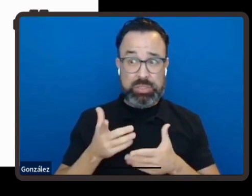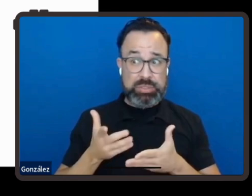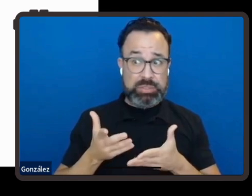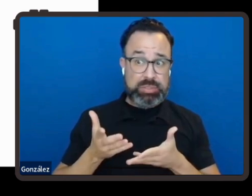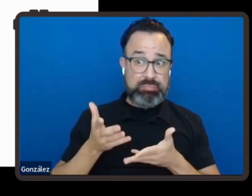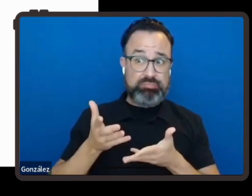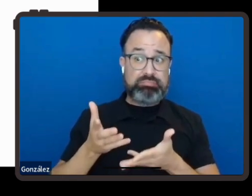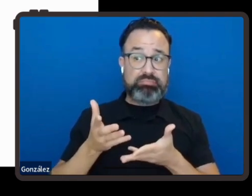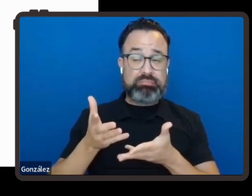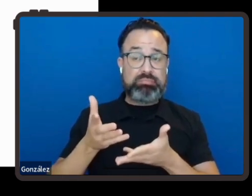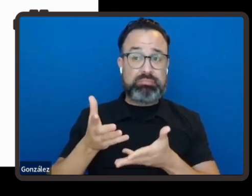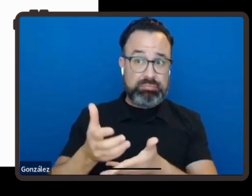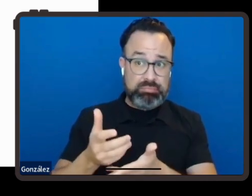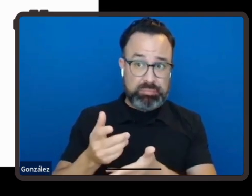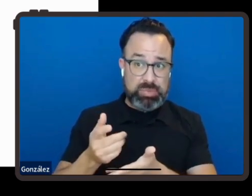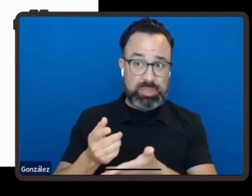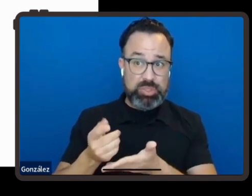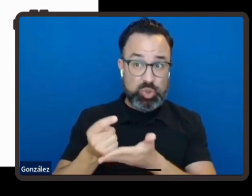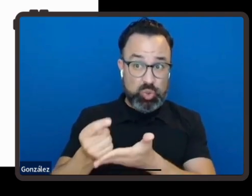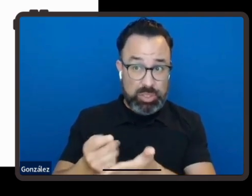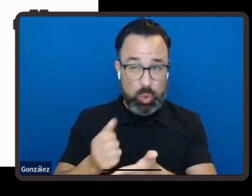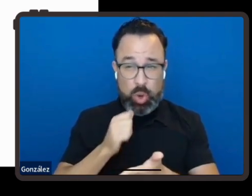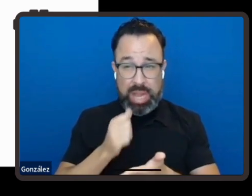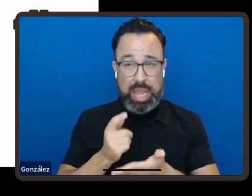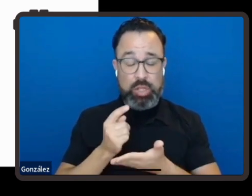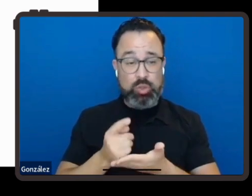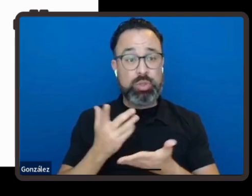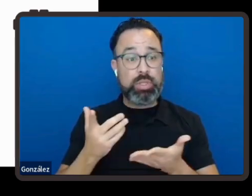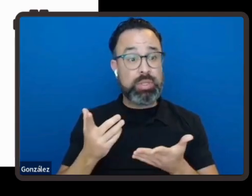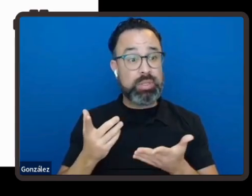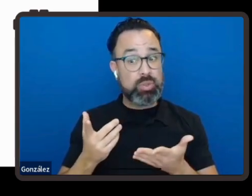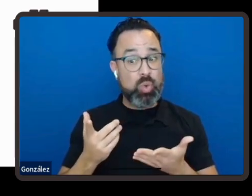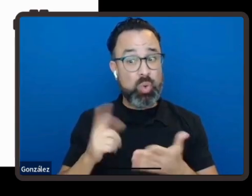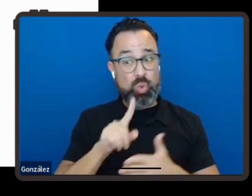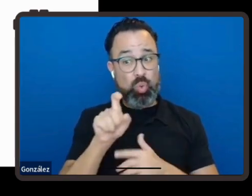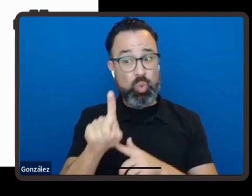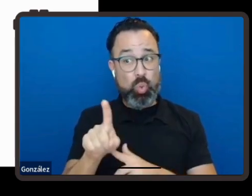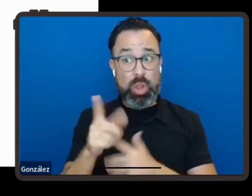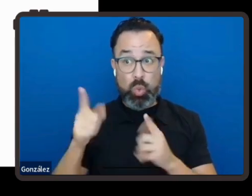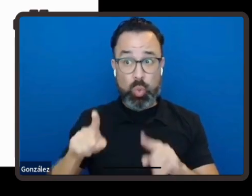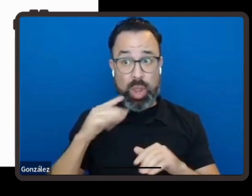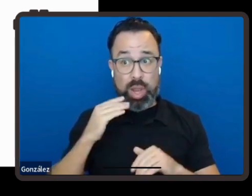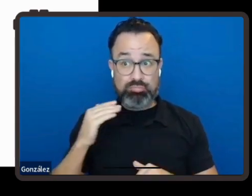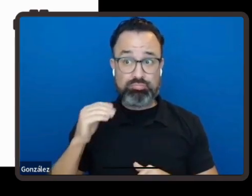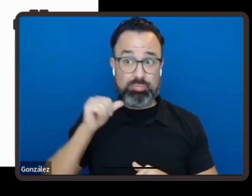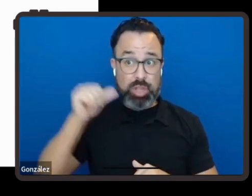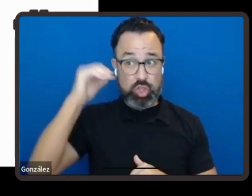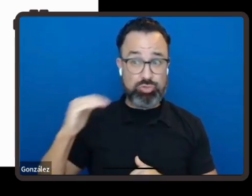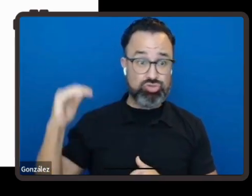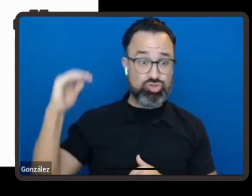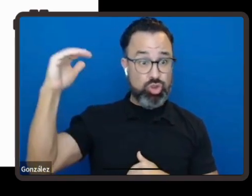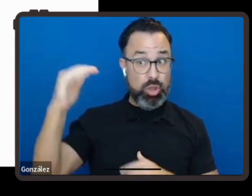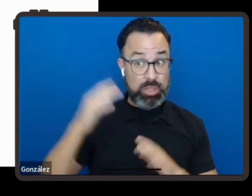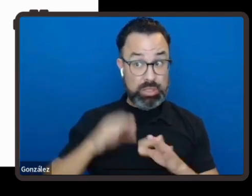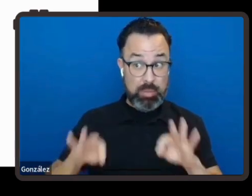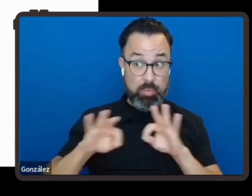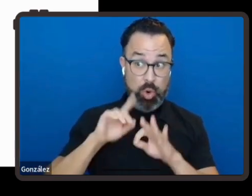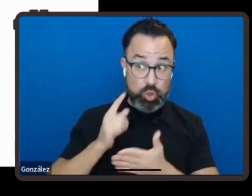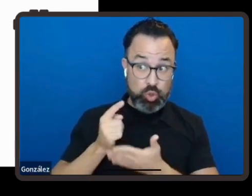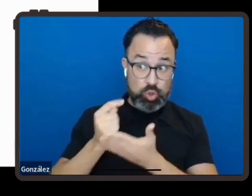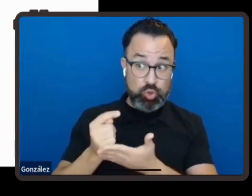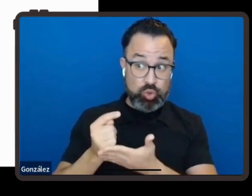it important to treat in adulthood? You know, we hear about growth hormone being misused, but could it